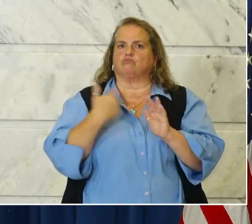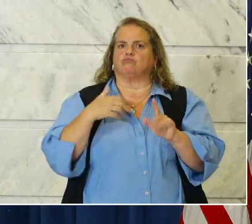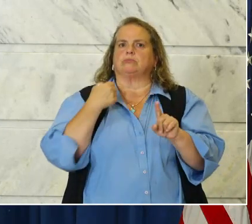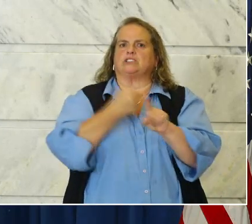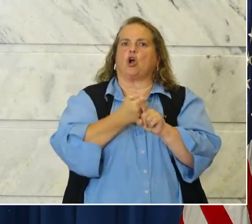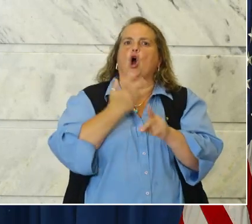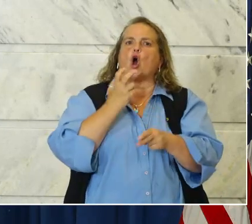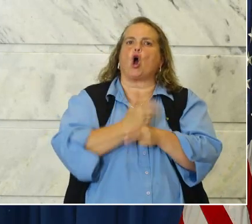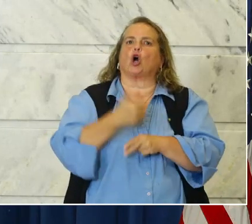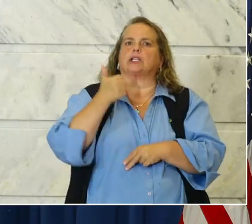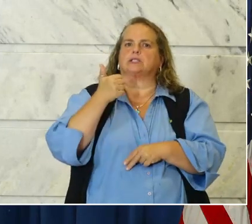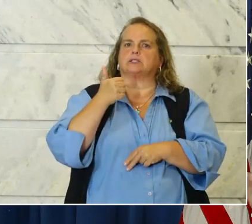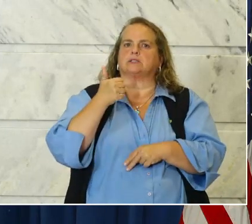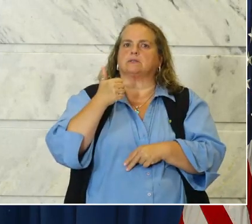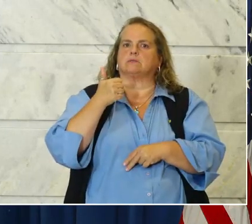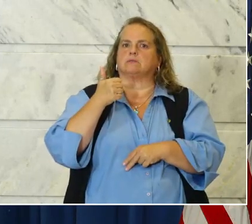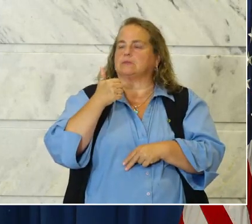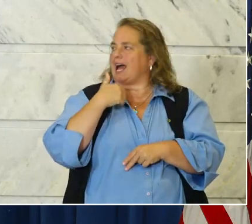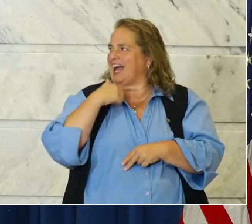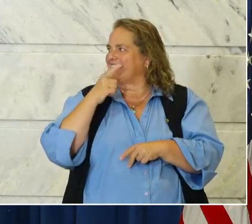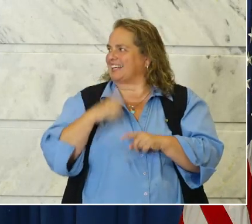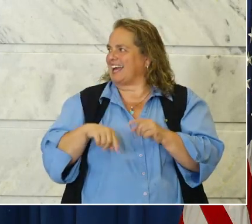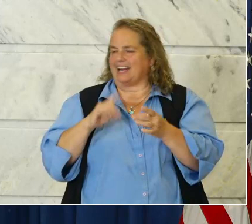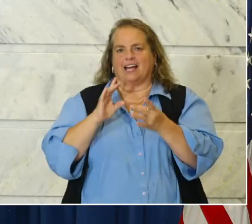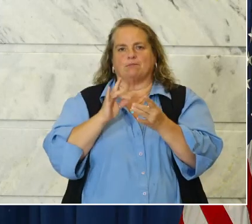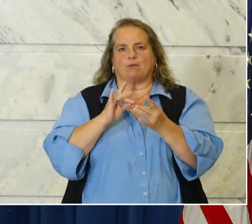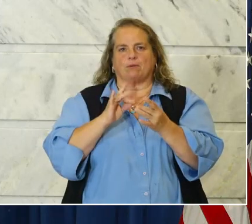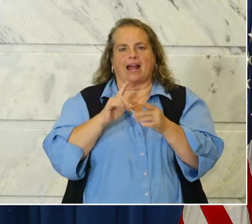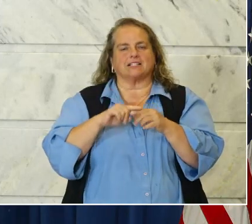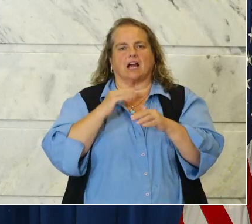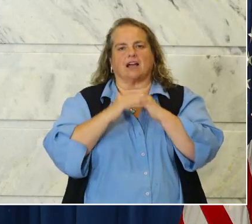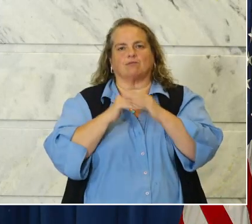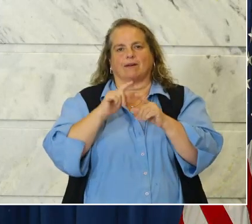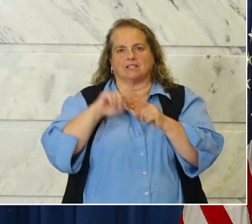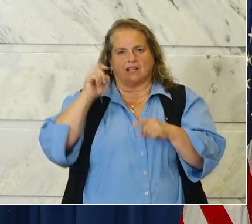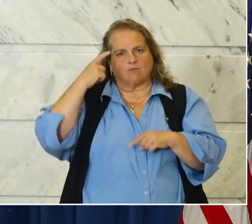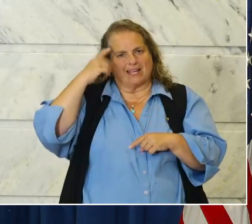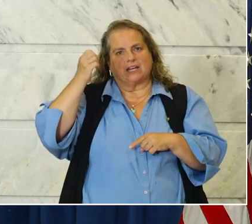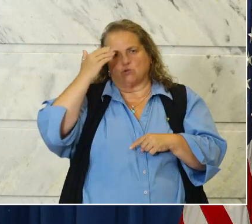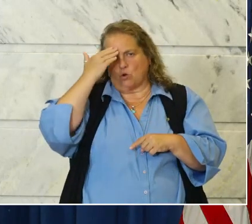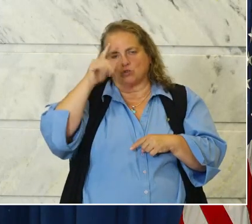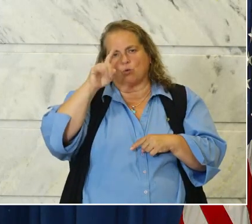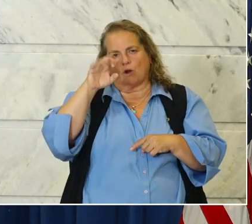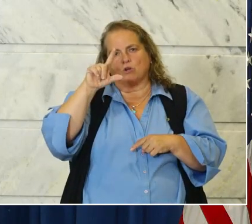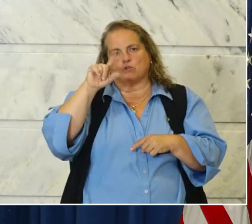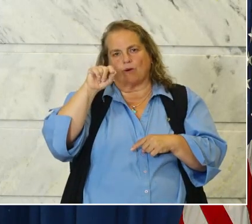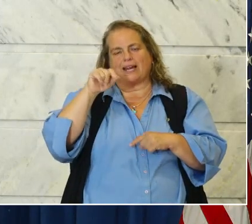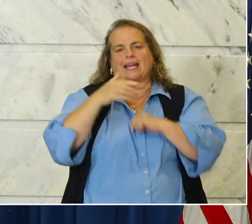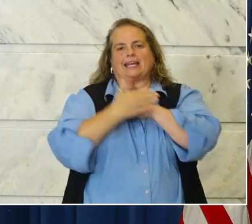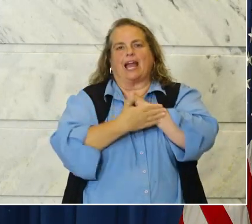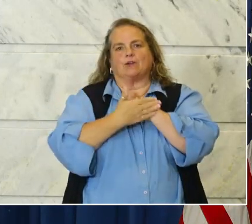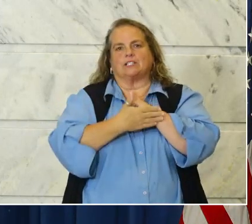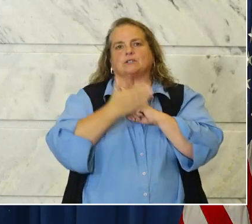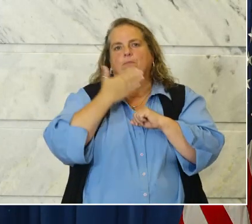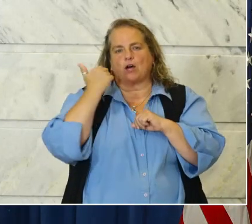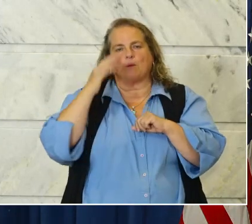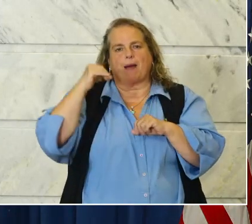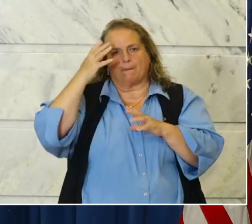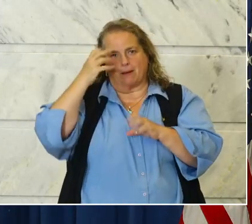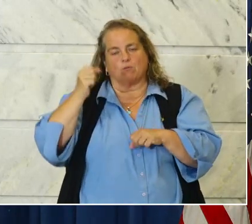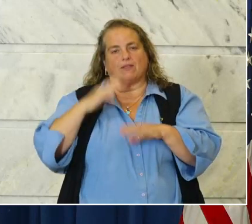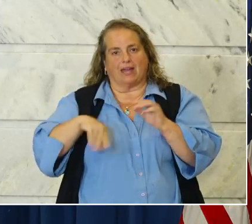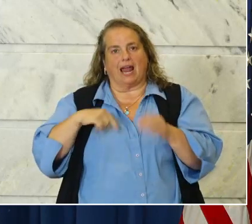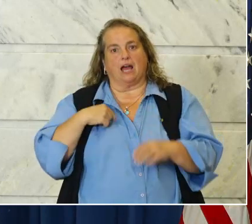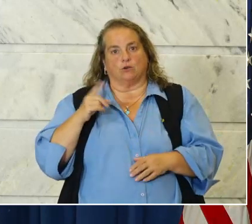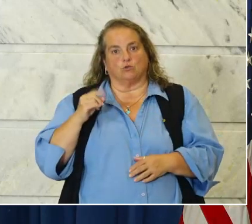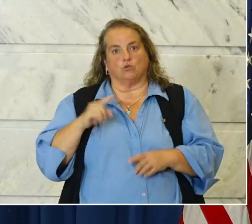I can't rattle off as comfortably as the governor does. He knows the 120 counties much more by memory than I do. But I